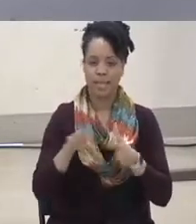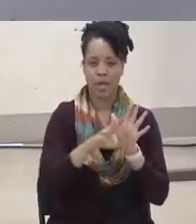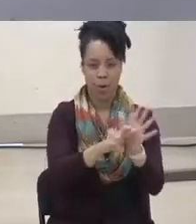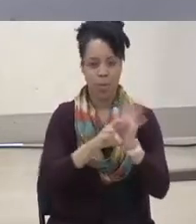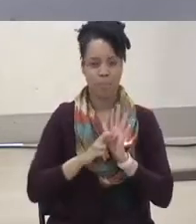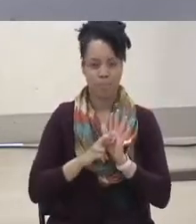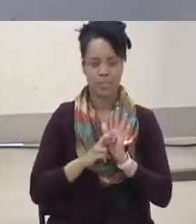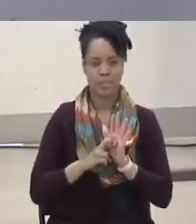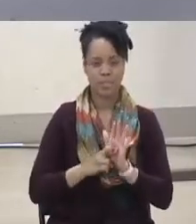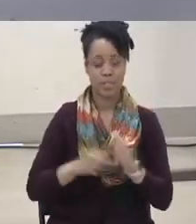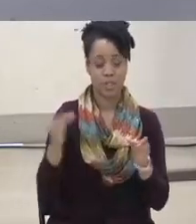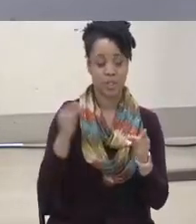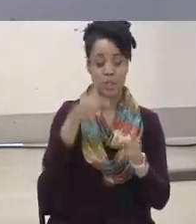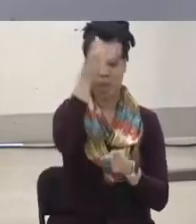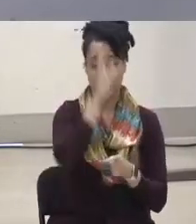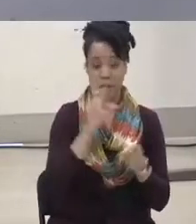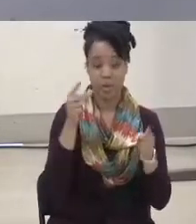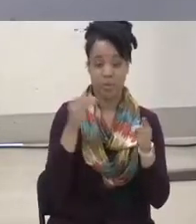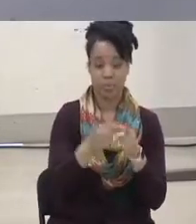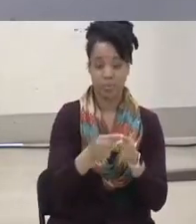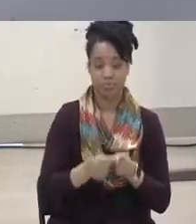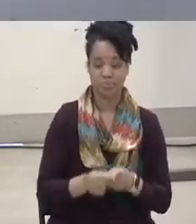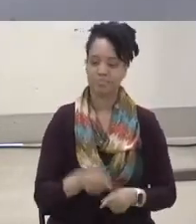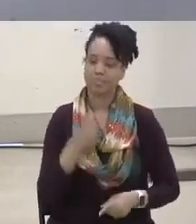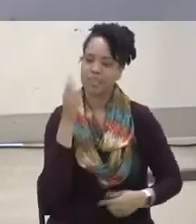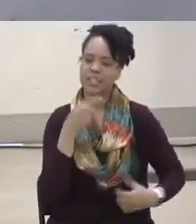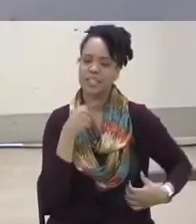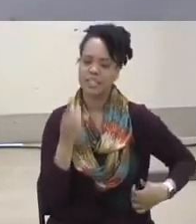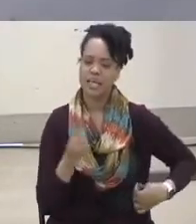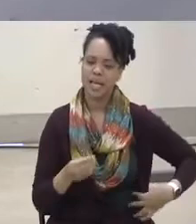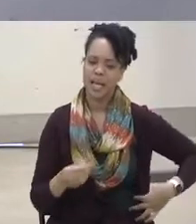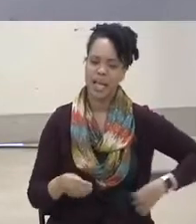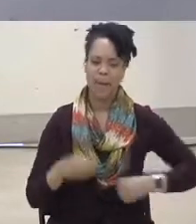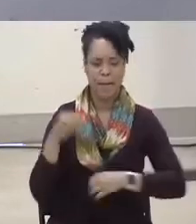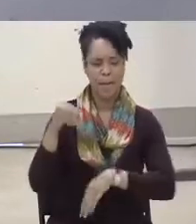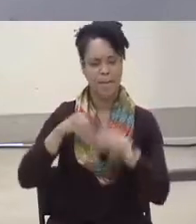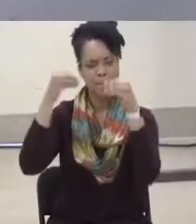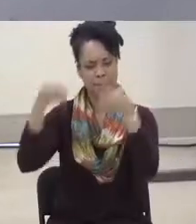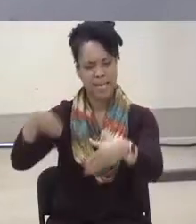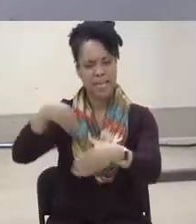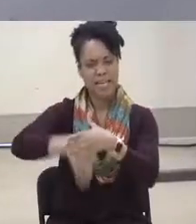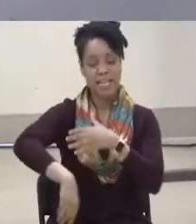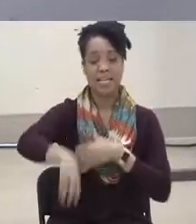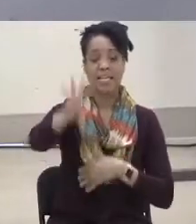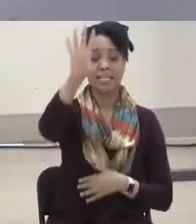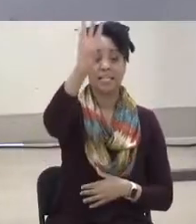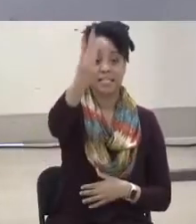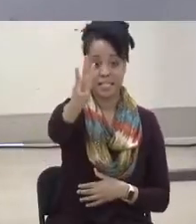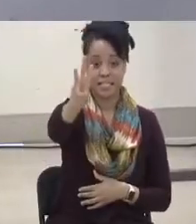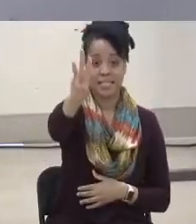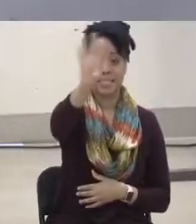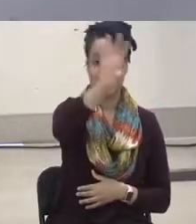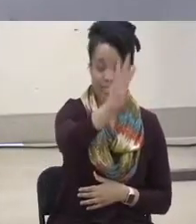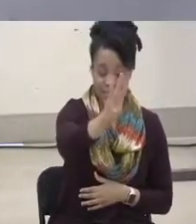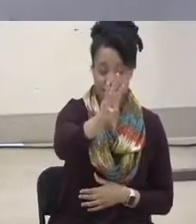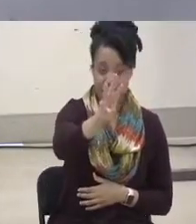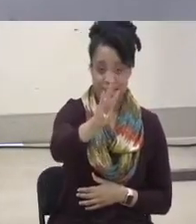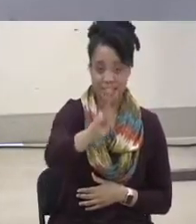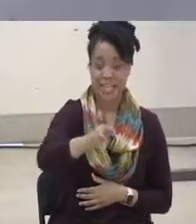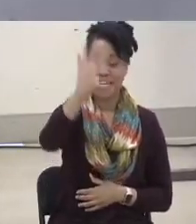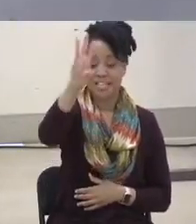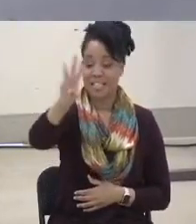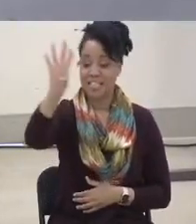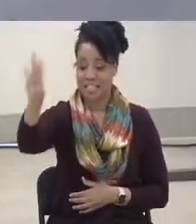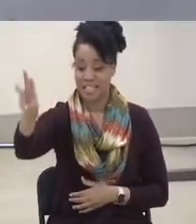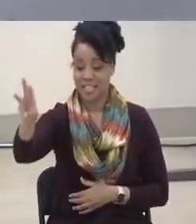es lo que presenta la mesa de los panes. He said, put it in 66, 6 in one side and 6